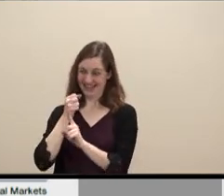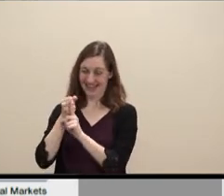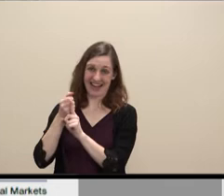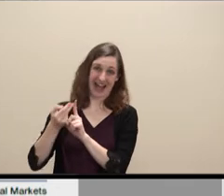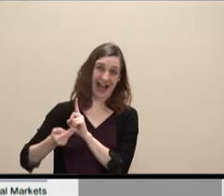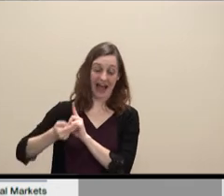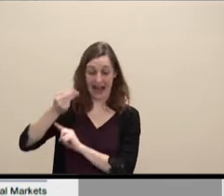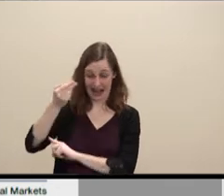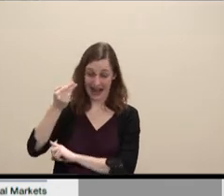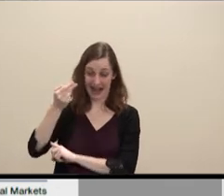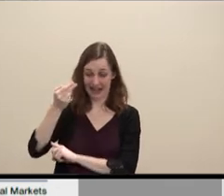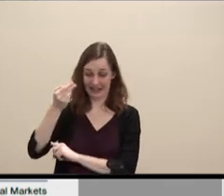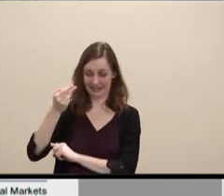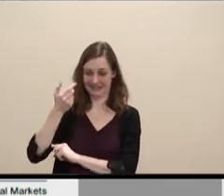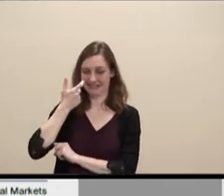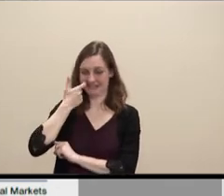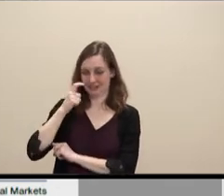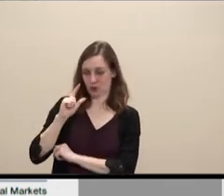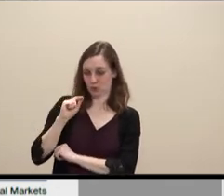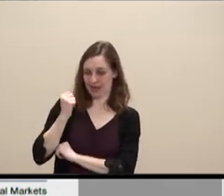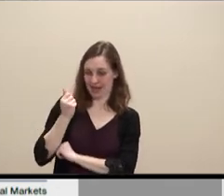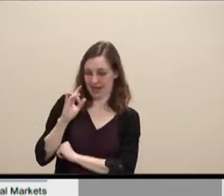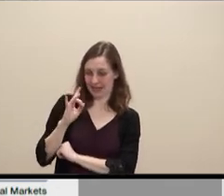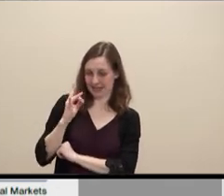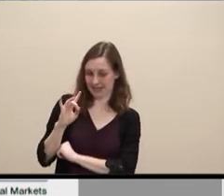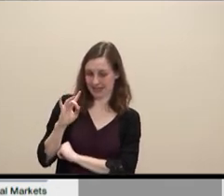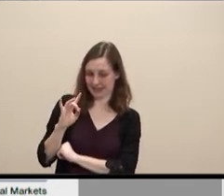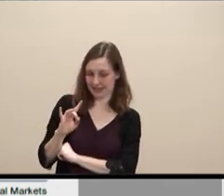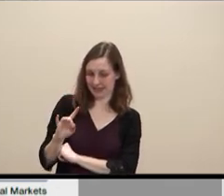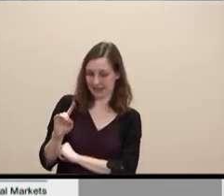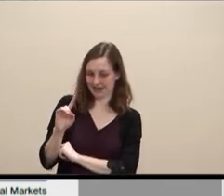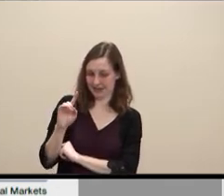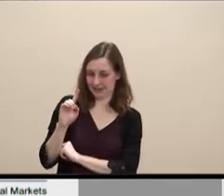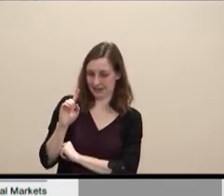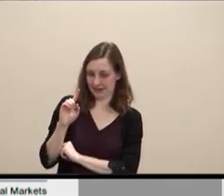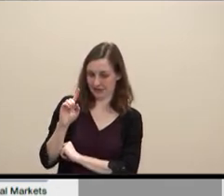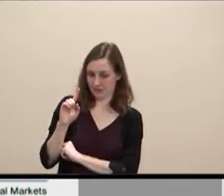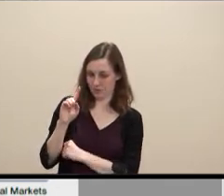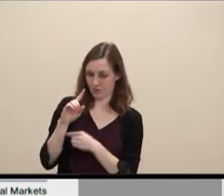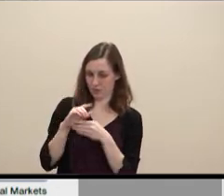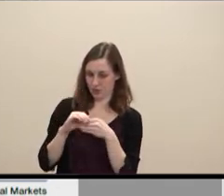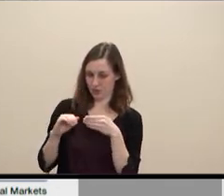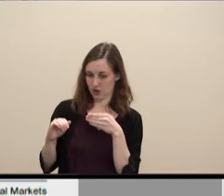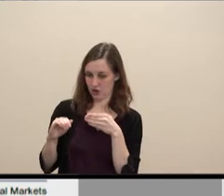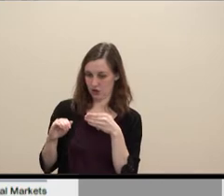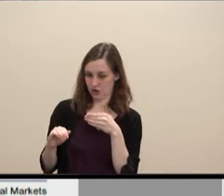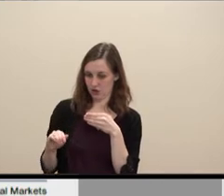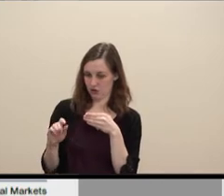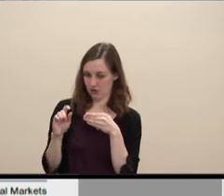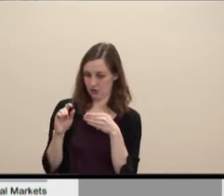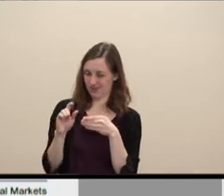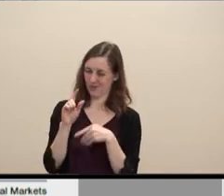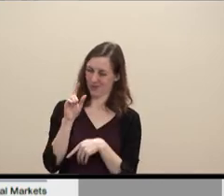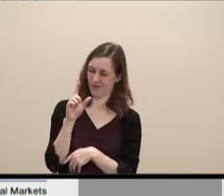2018 of $1.41 per $100 in valuation. Currently, that tax rate is